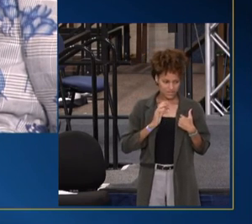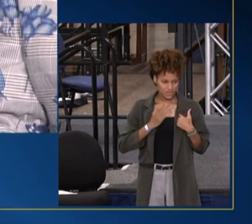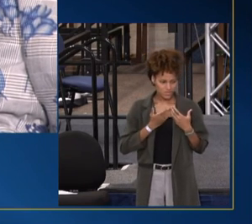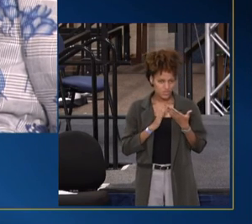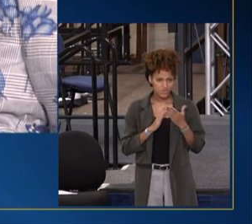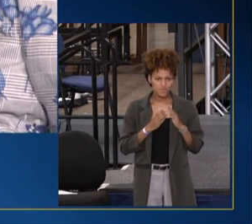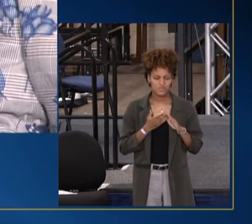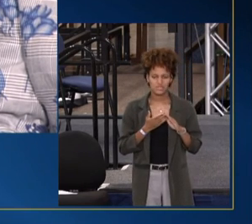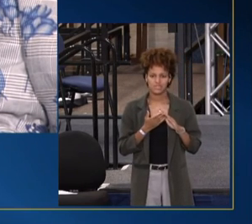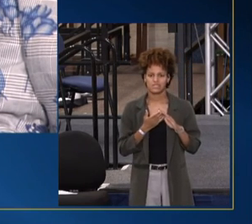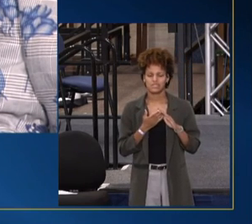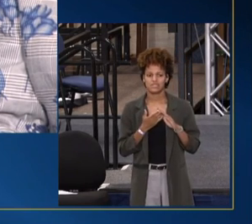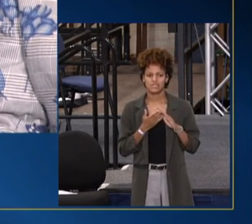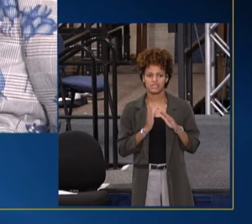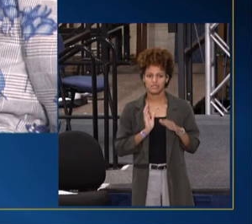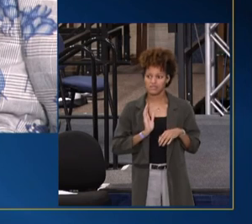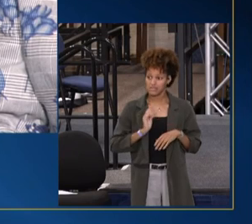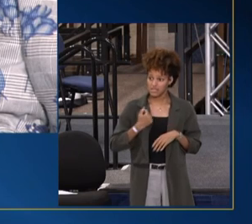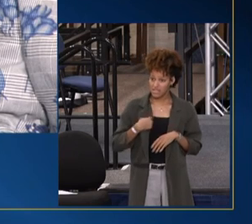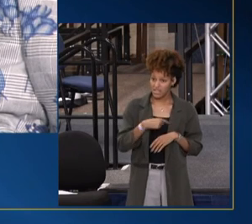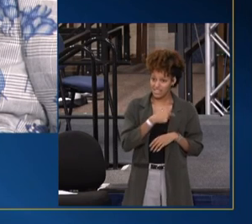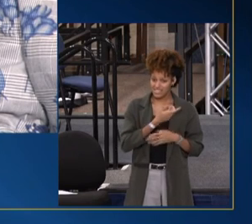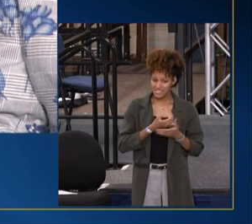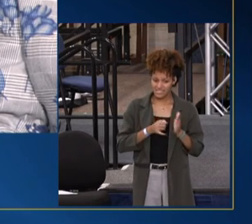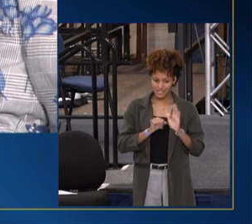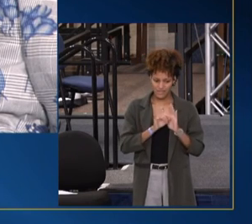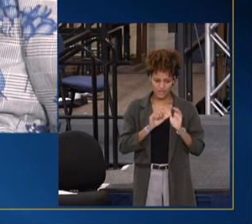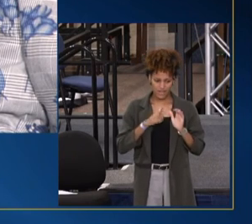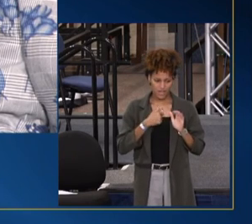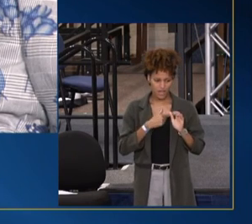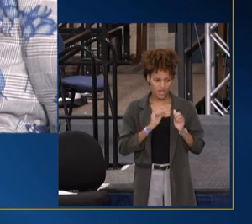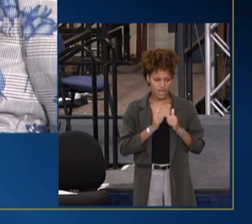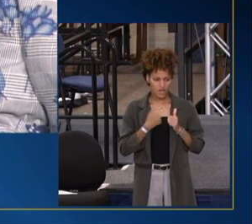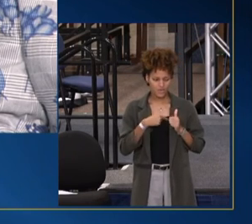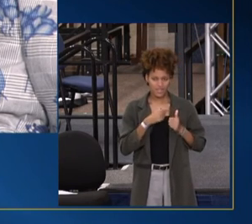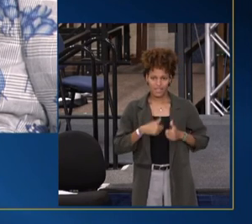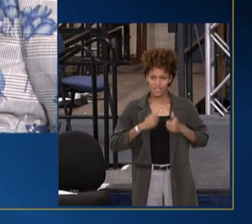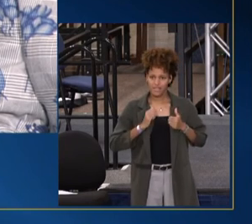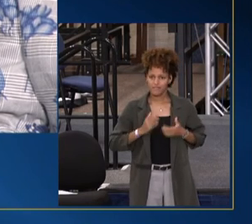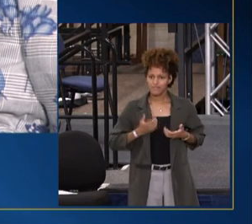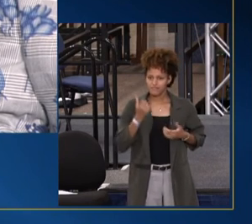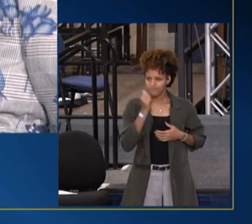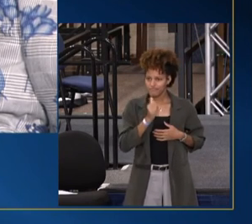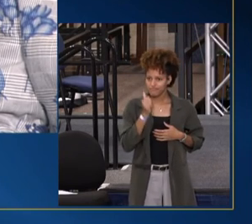and us identifying how we do. And so,